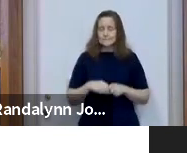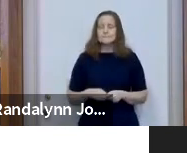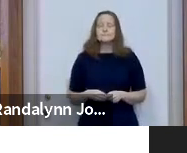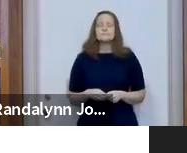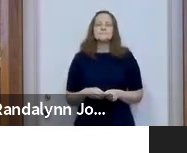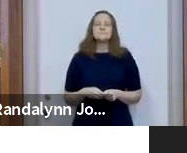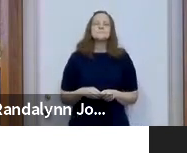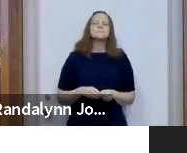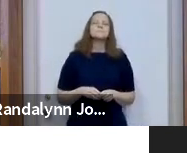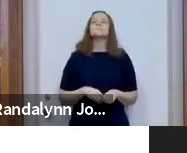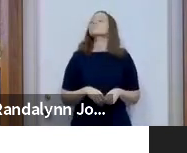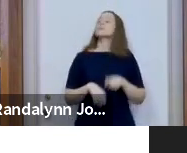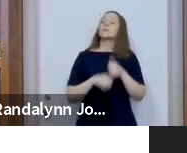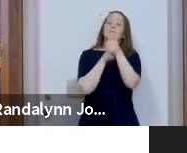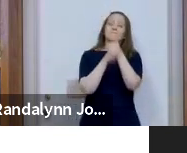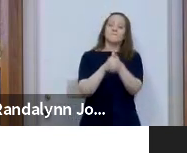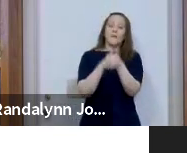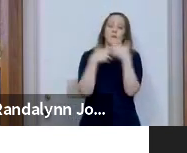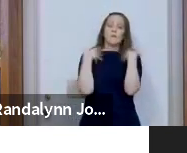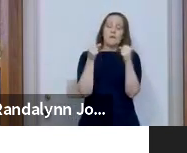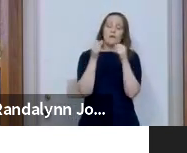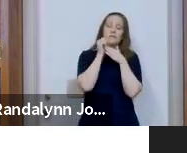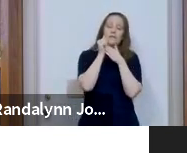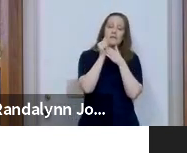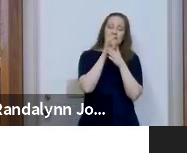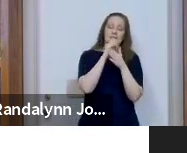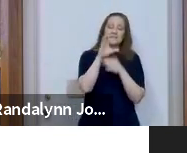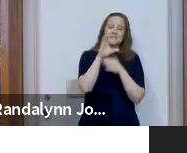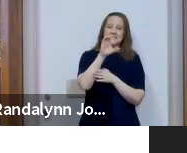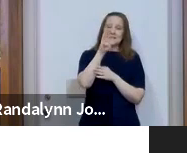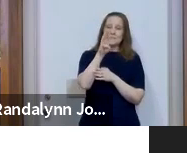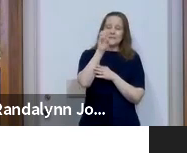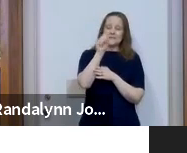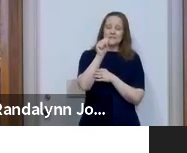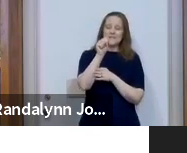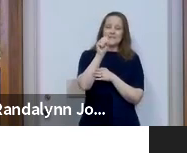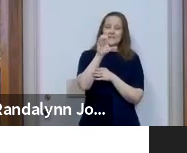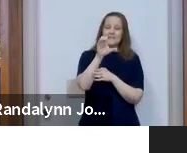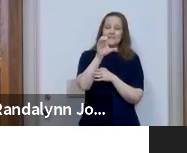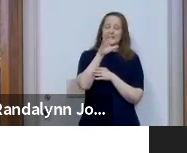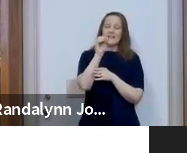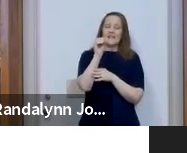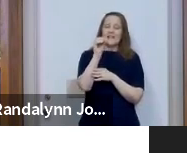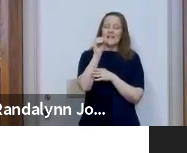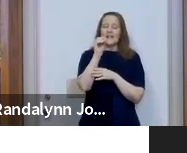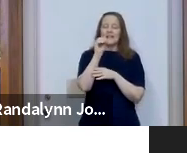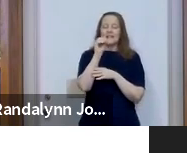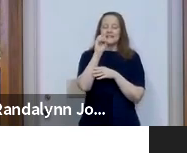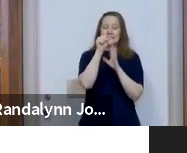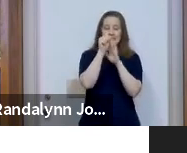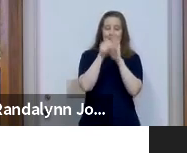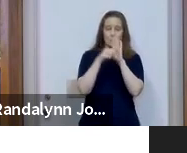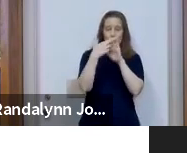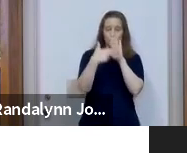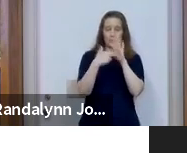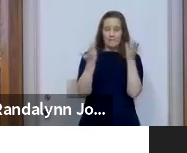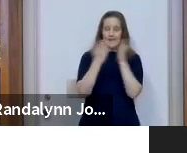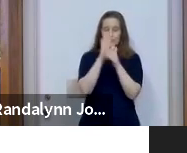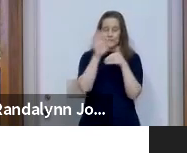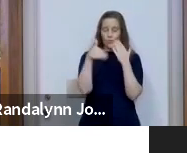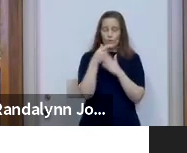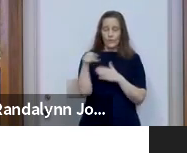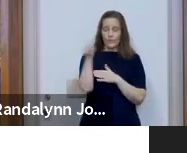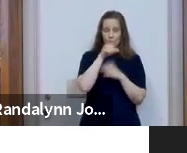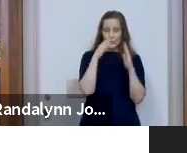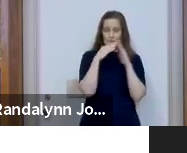following health guidelines and CDC and our state guidelines, we've asked you, all of you on the town hall, many of you